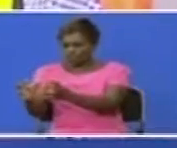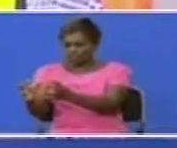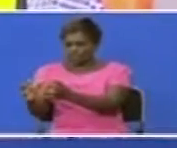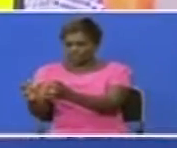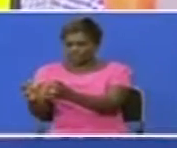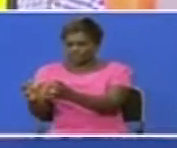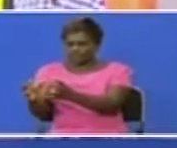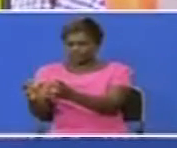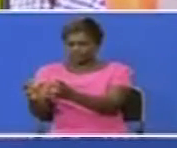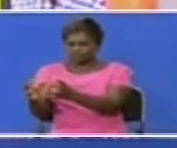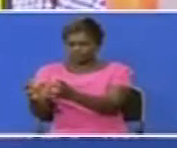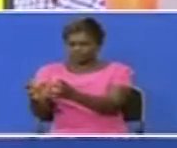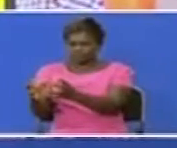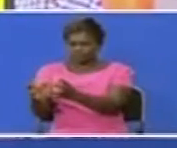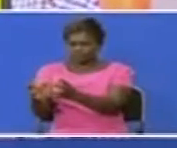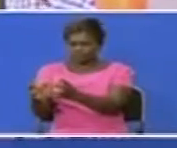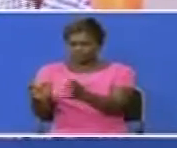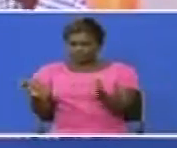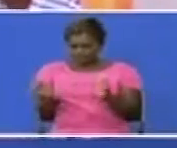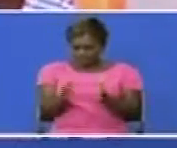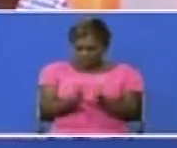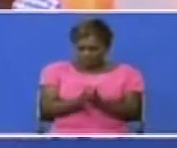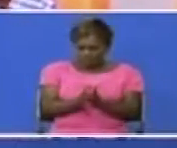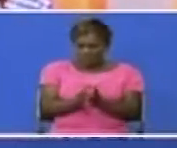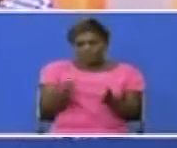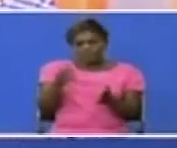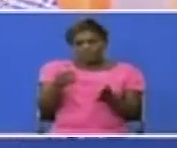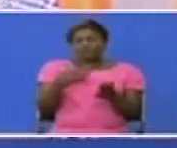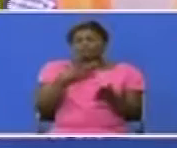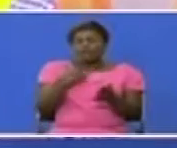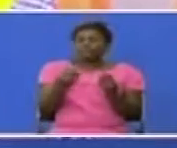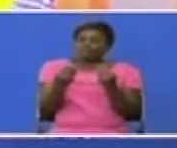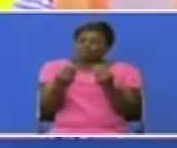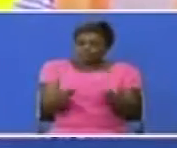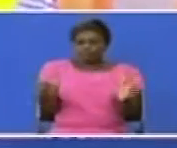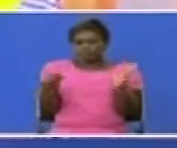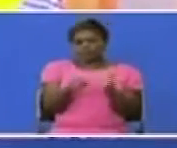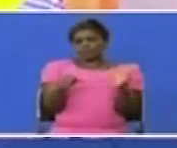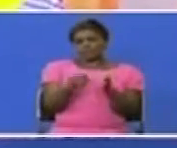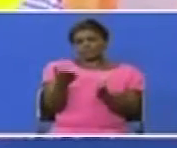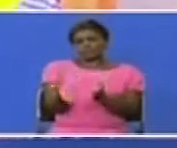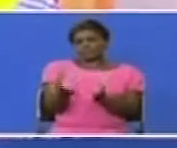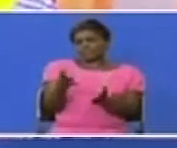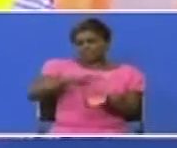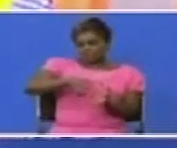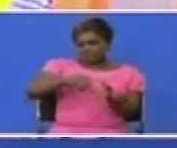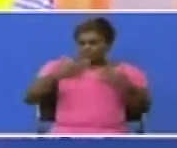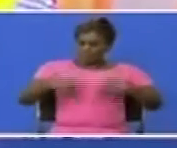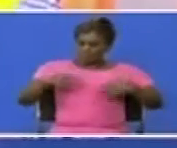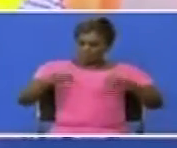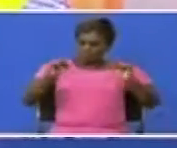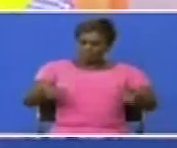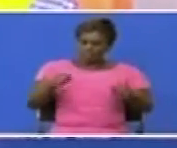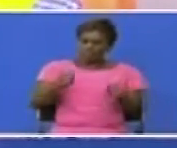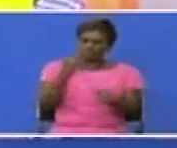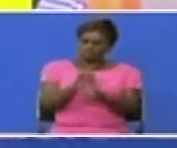mining companies and try to see as far as possible to resolve those challenges and those conflicts so that people can do what they